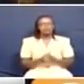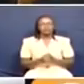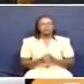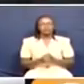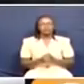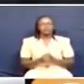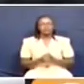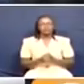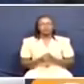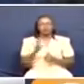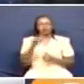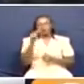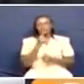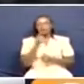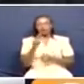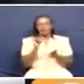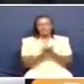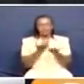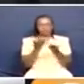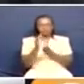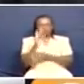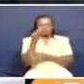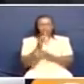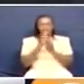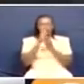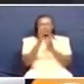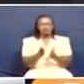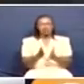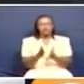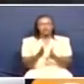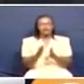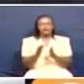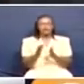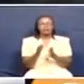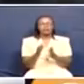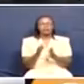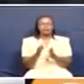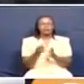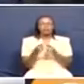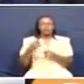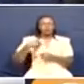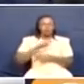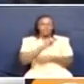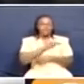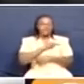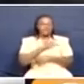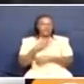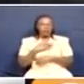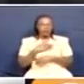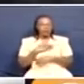There was no order that it should be served on the third respondent, although we are naturally